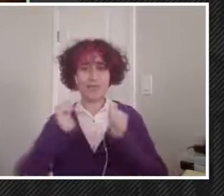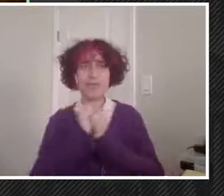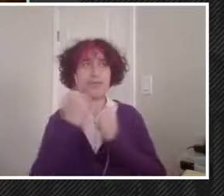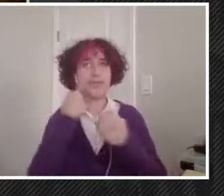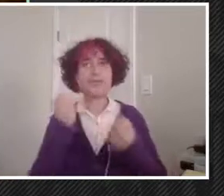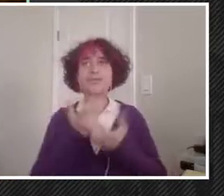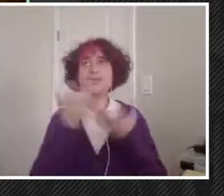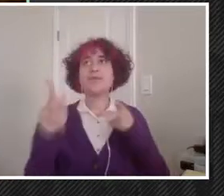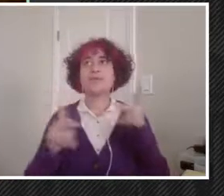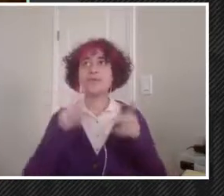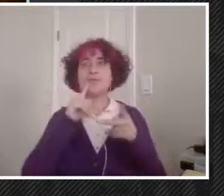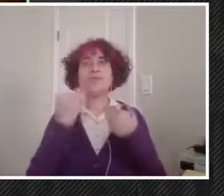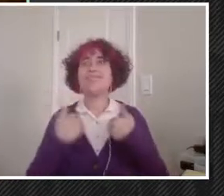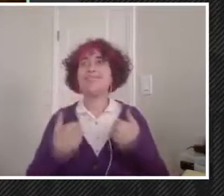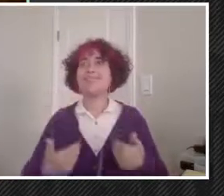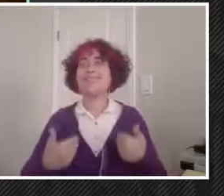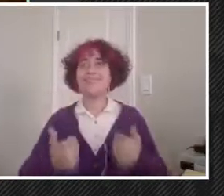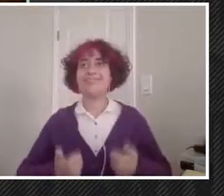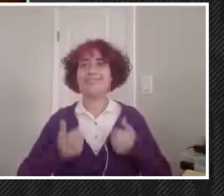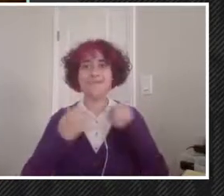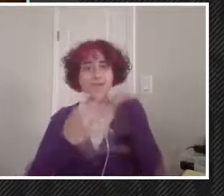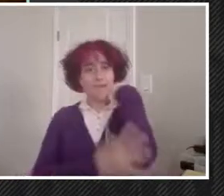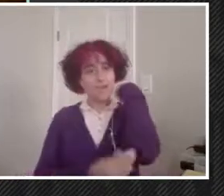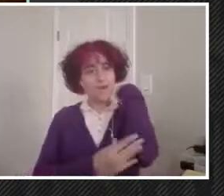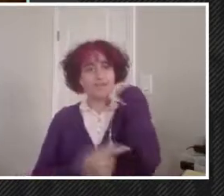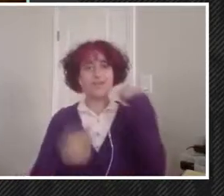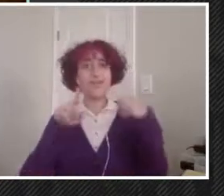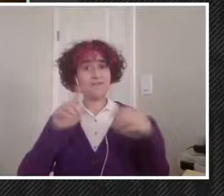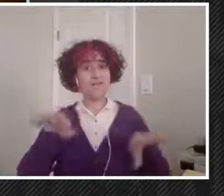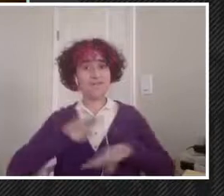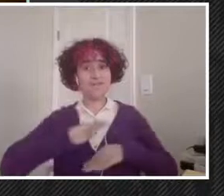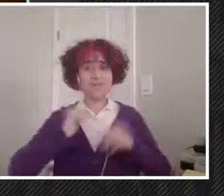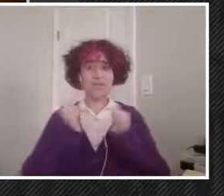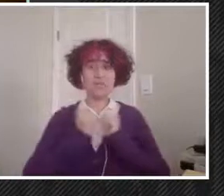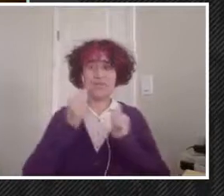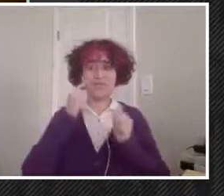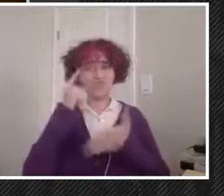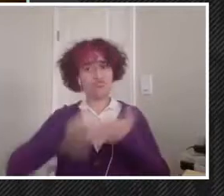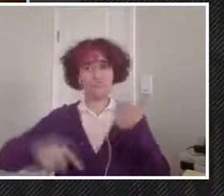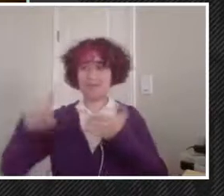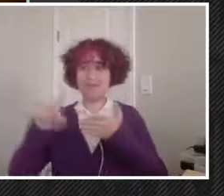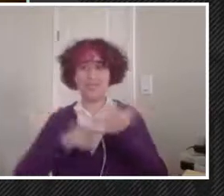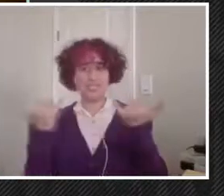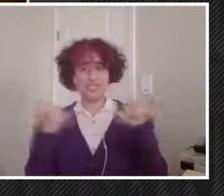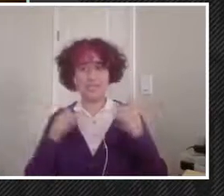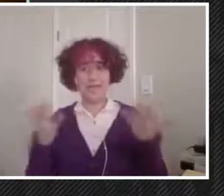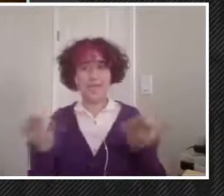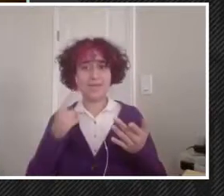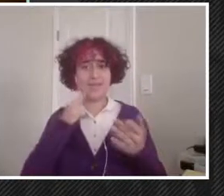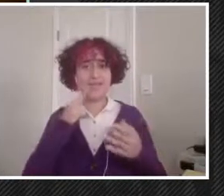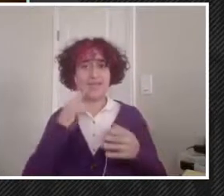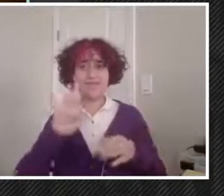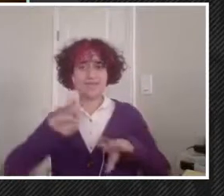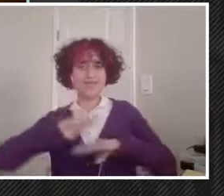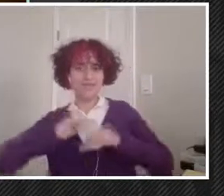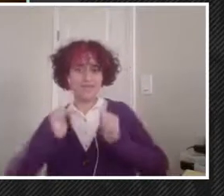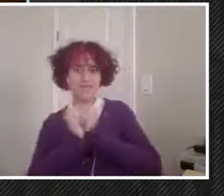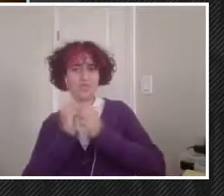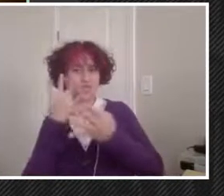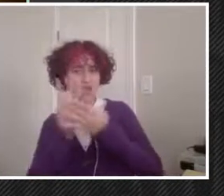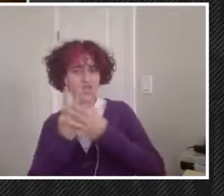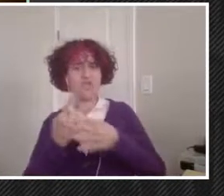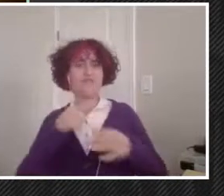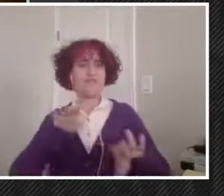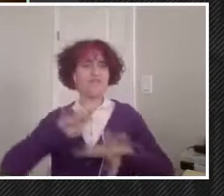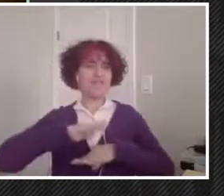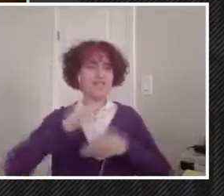in poverty, if you're satisfied with discrimination still existing, if you're satisfied with over-incarceration, if you're satisfied with people not having basic